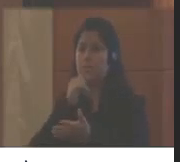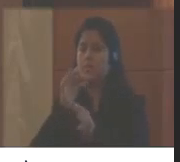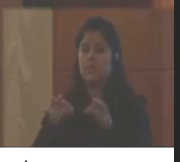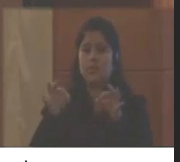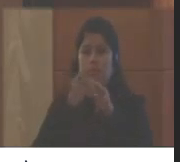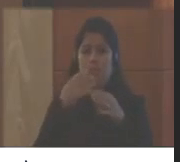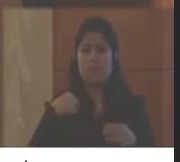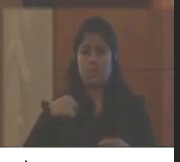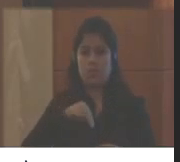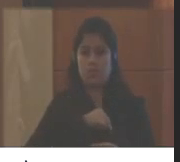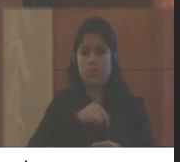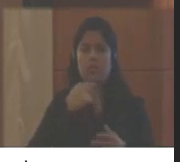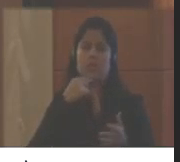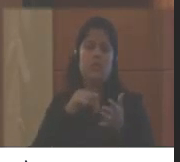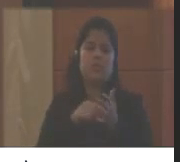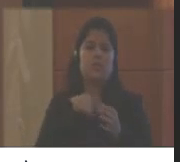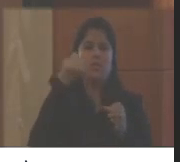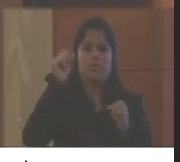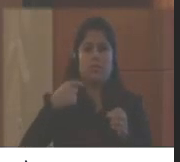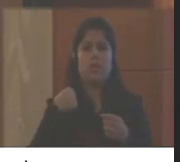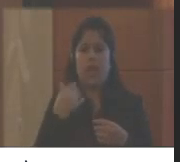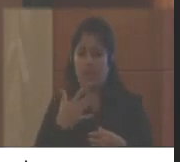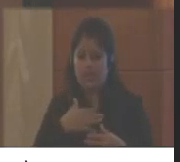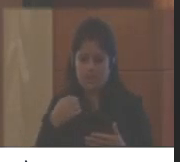the elements are to